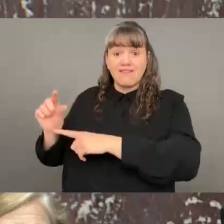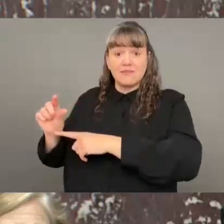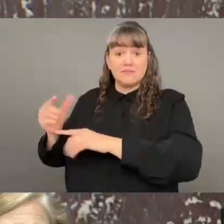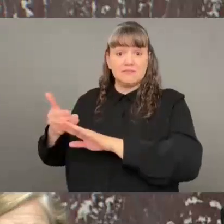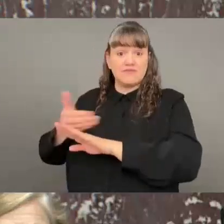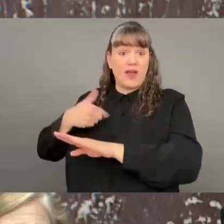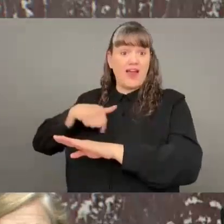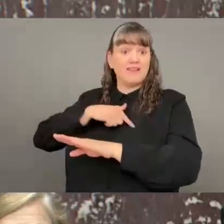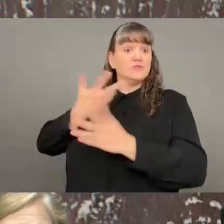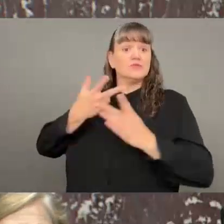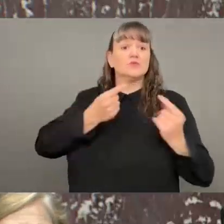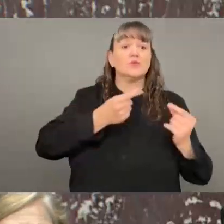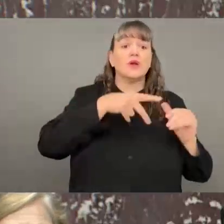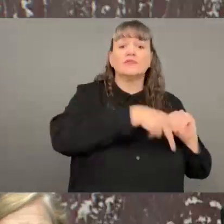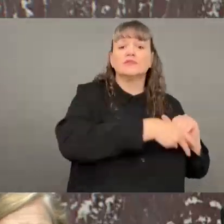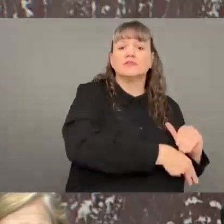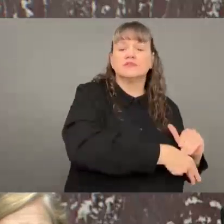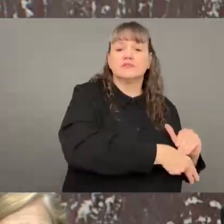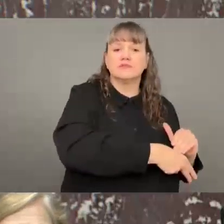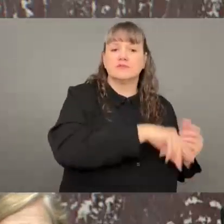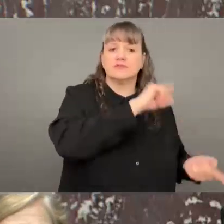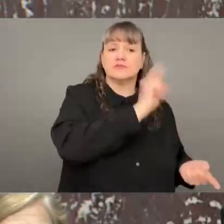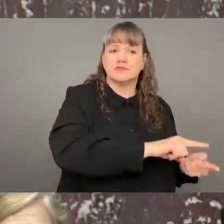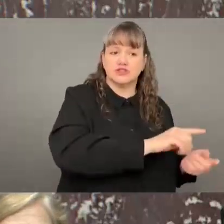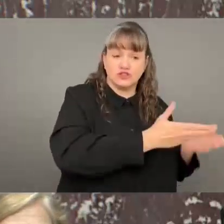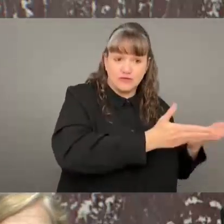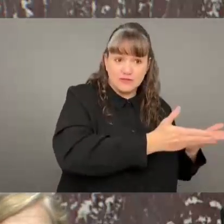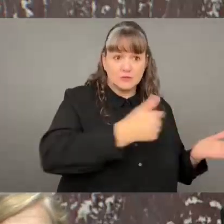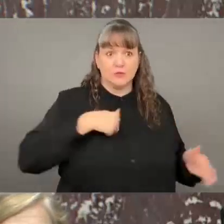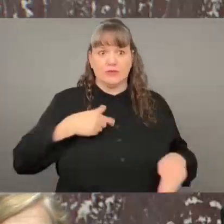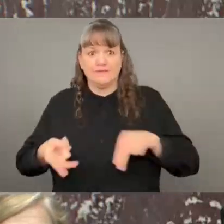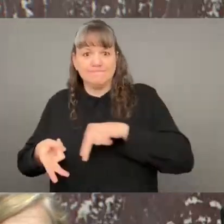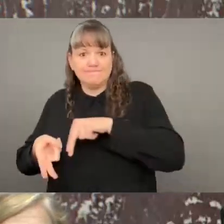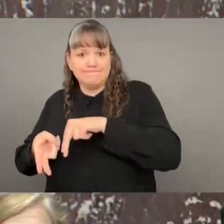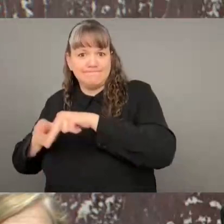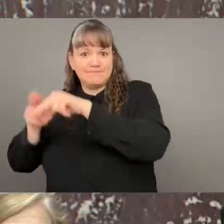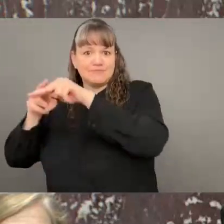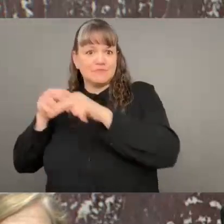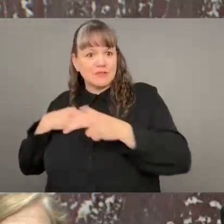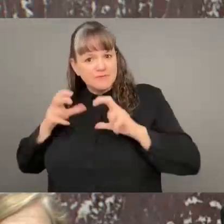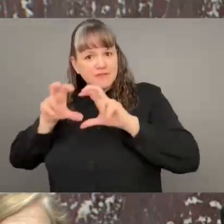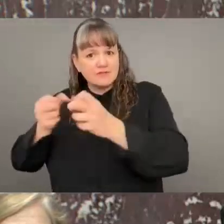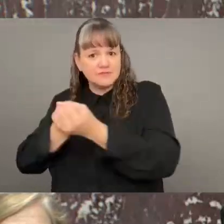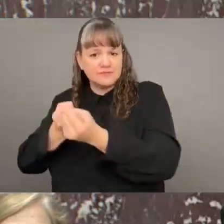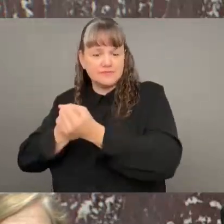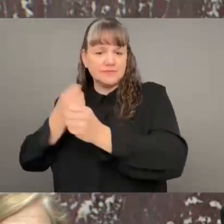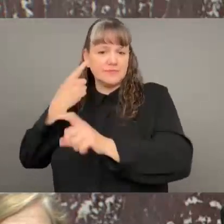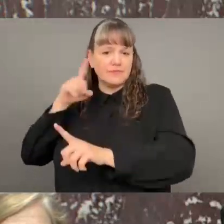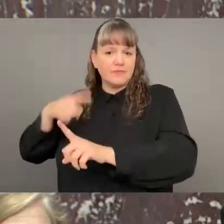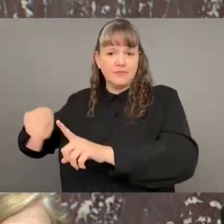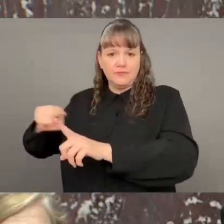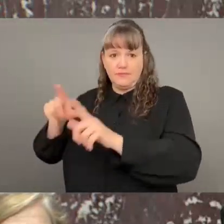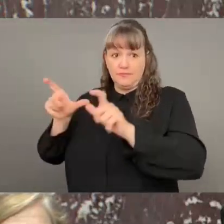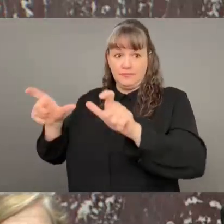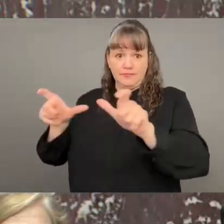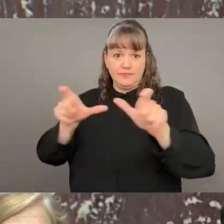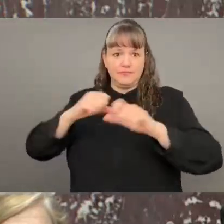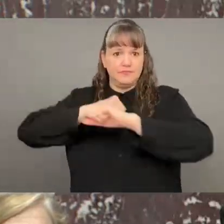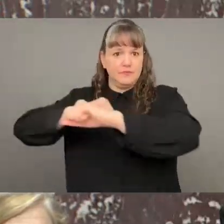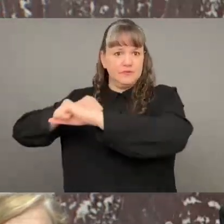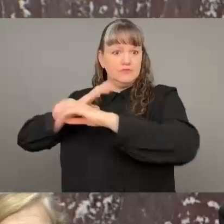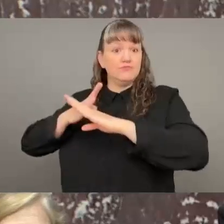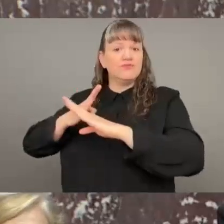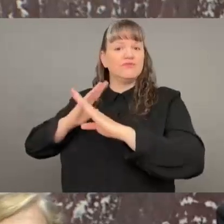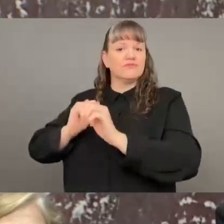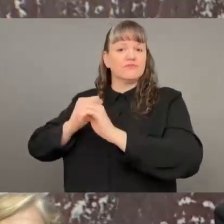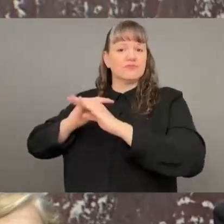old government cut funding for crime prevention and for victim services. This is at the root of what causes our